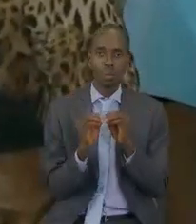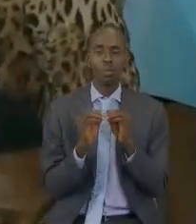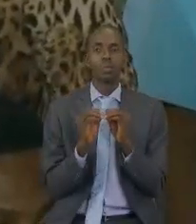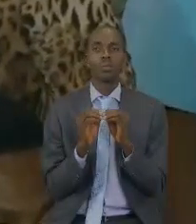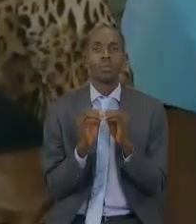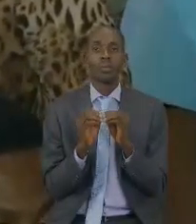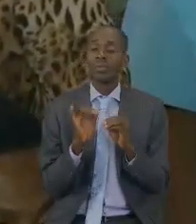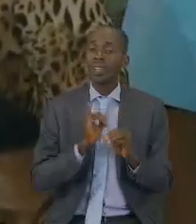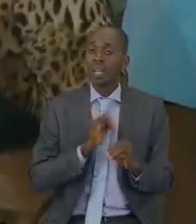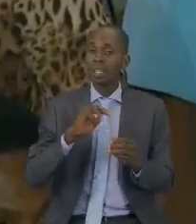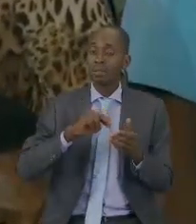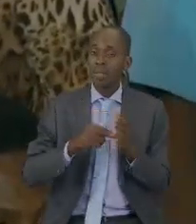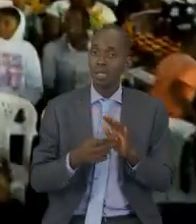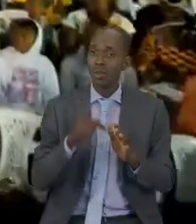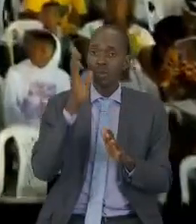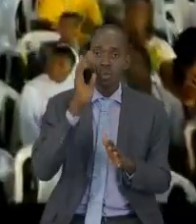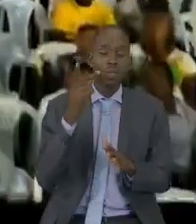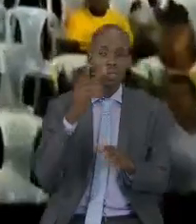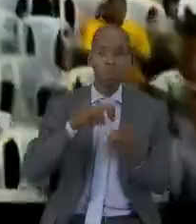more. I say you will see them no more.